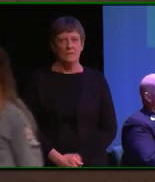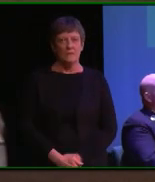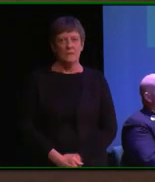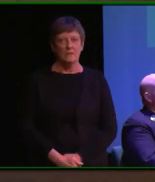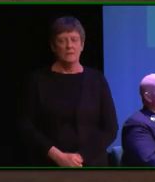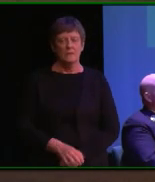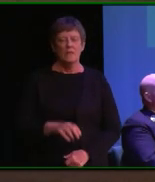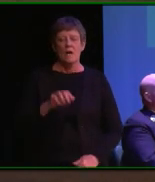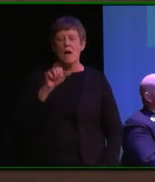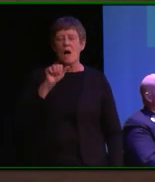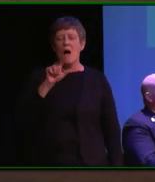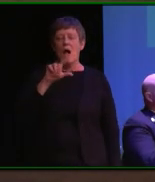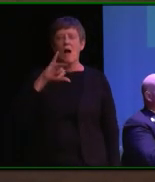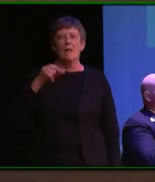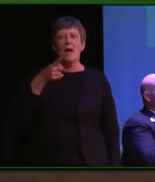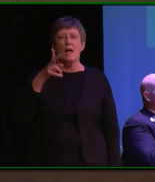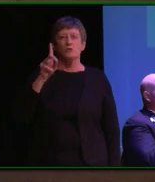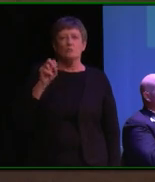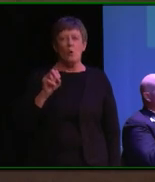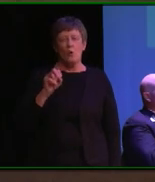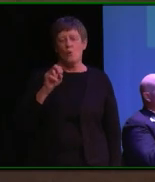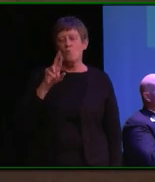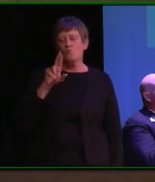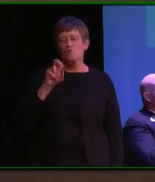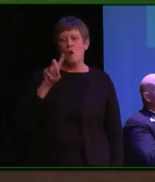Evandro Rodriguez.